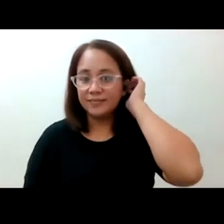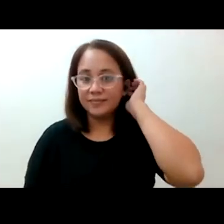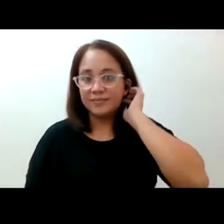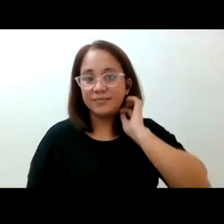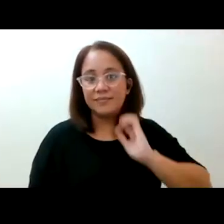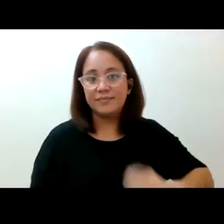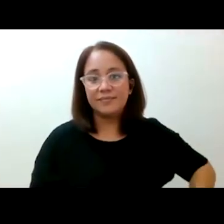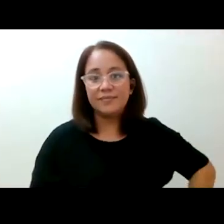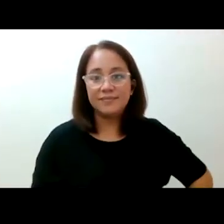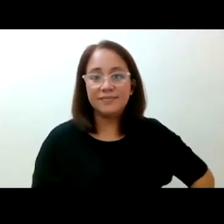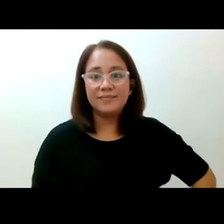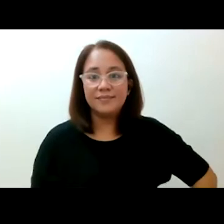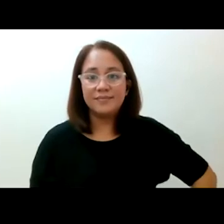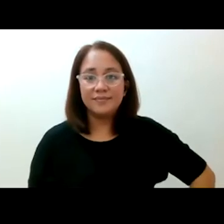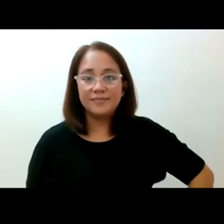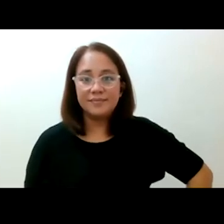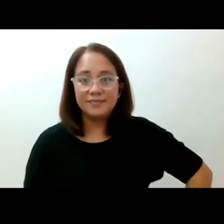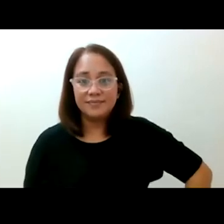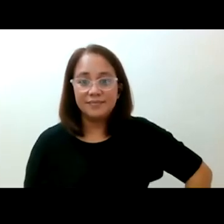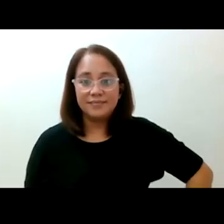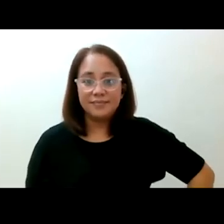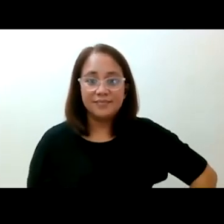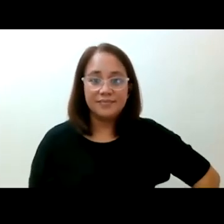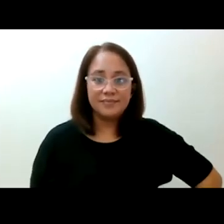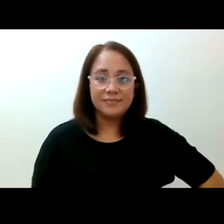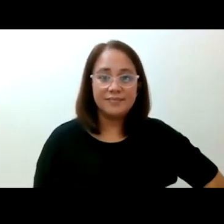Number 14.